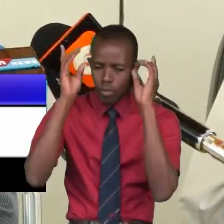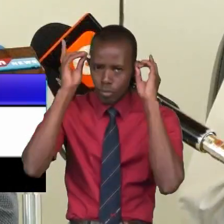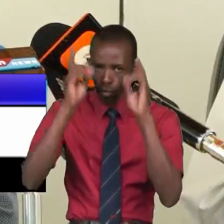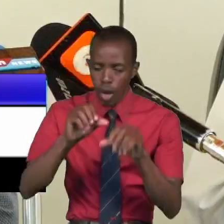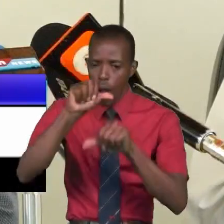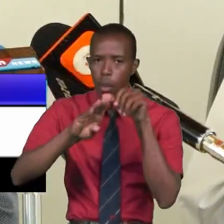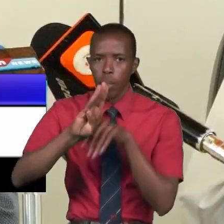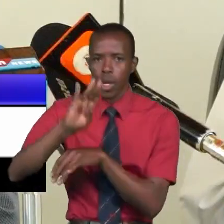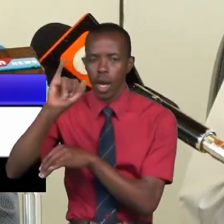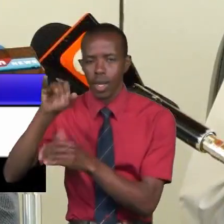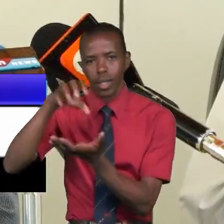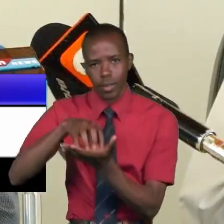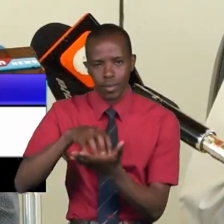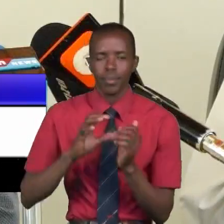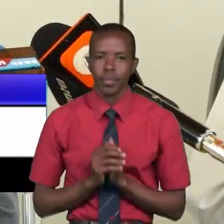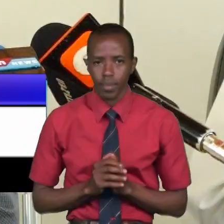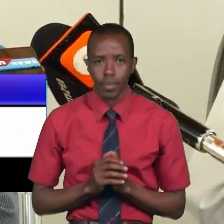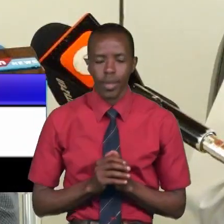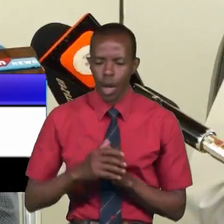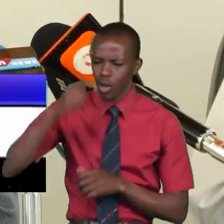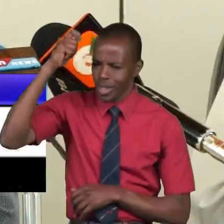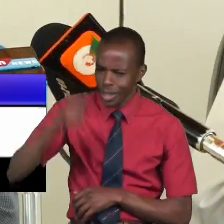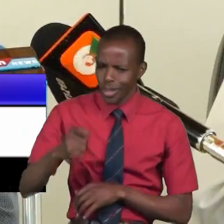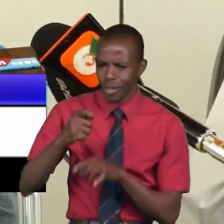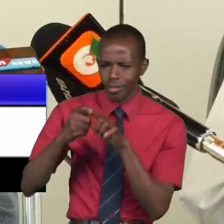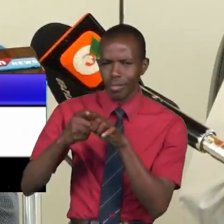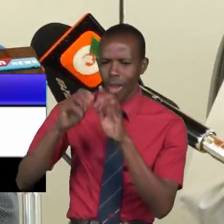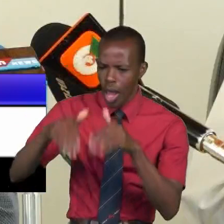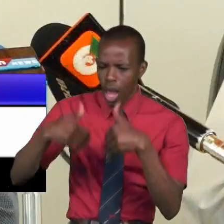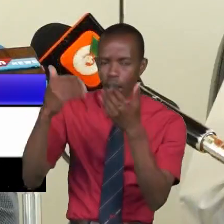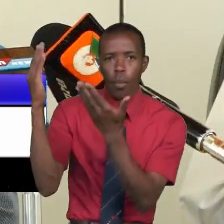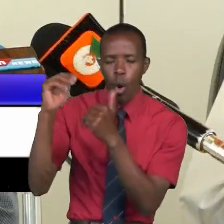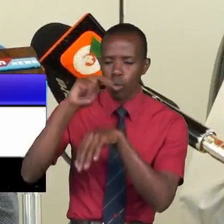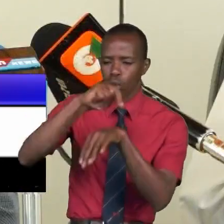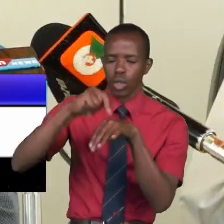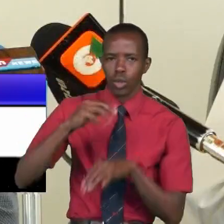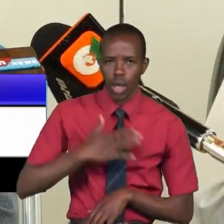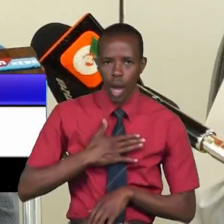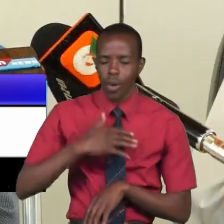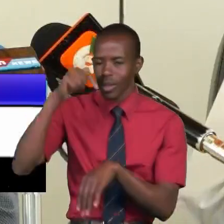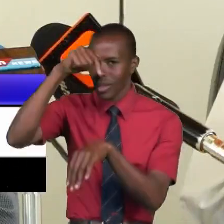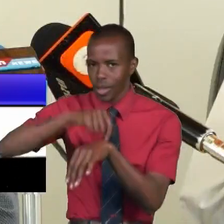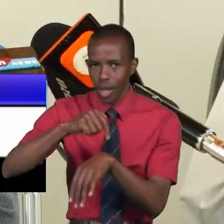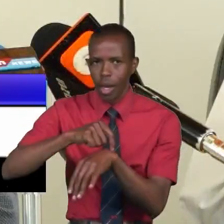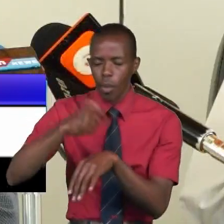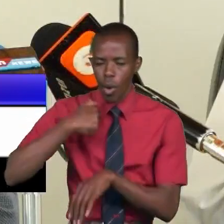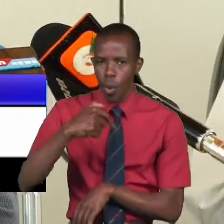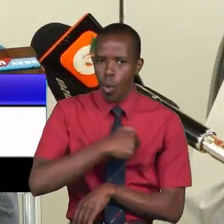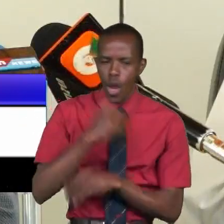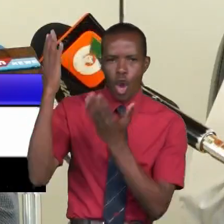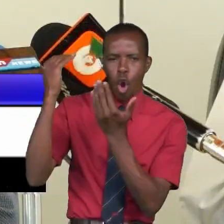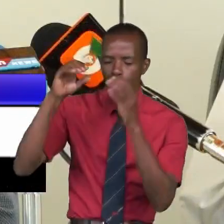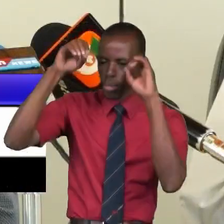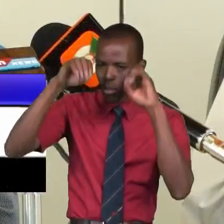the BBI case. These judges provide hope to our nation at a time when we were losing